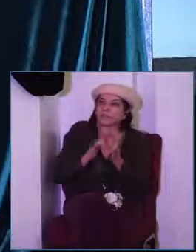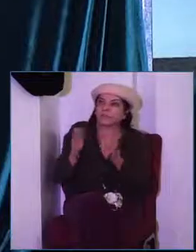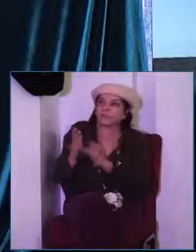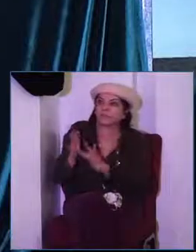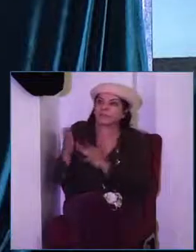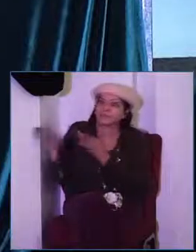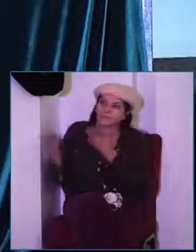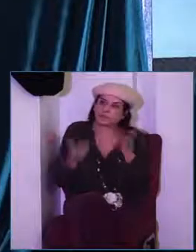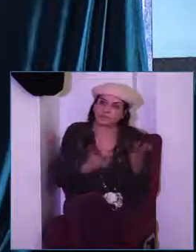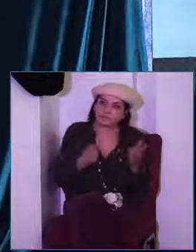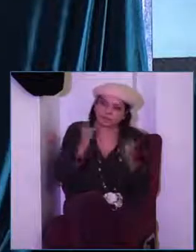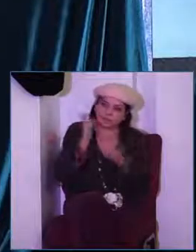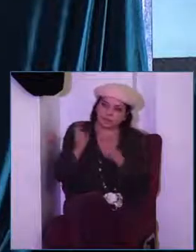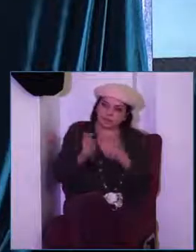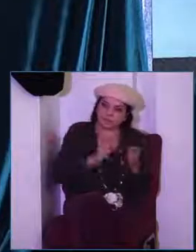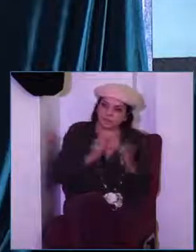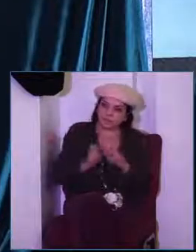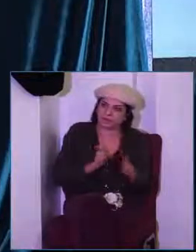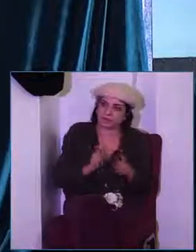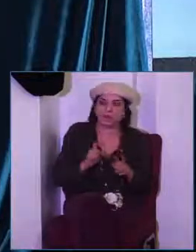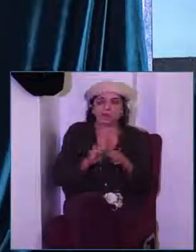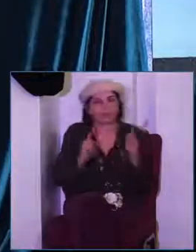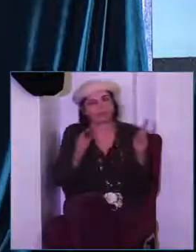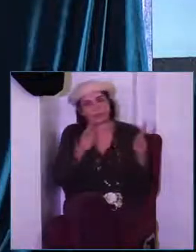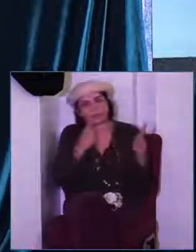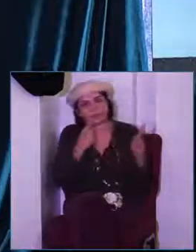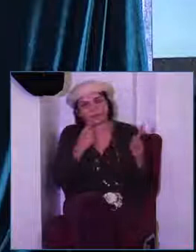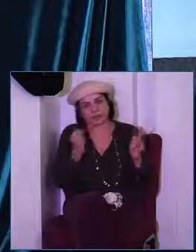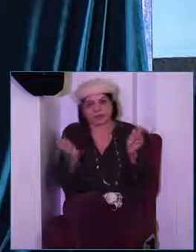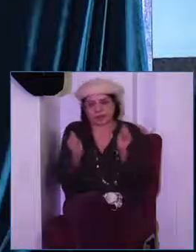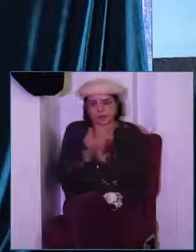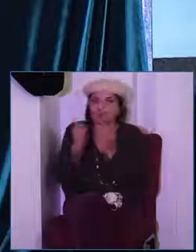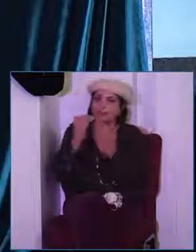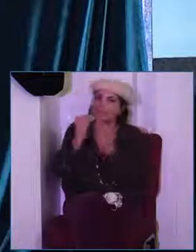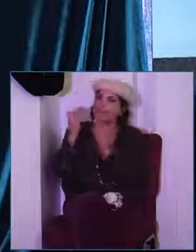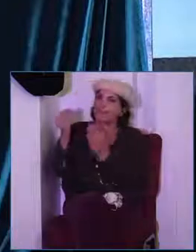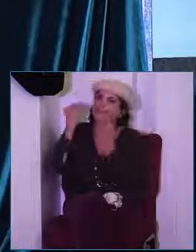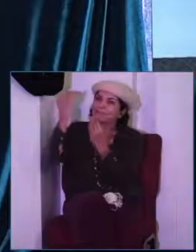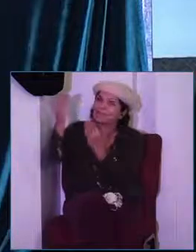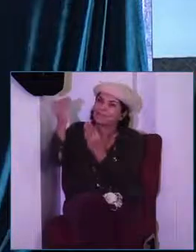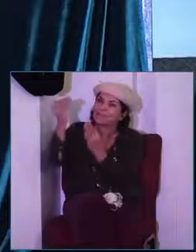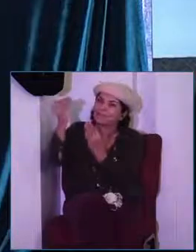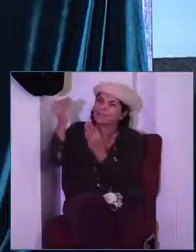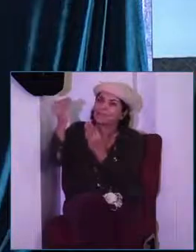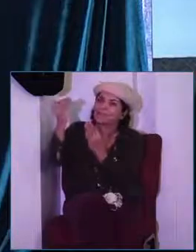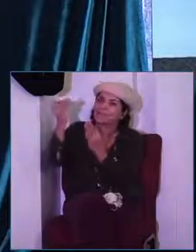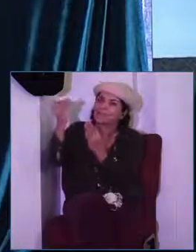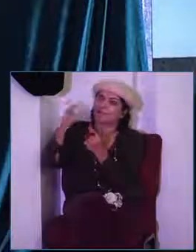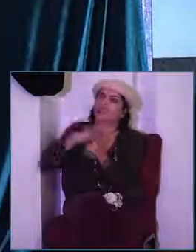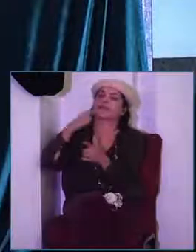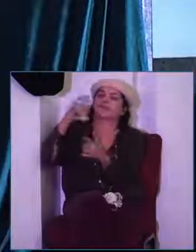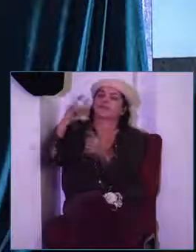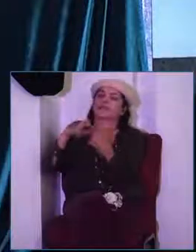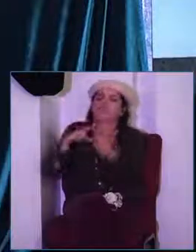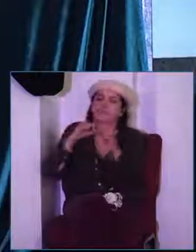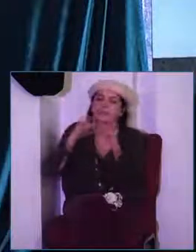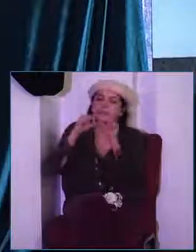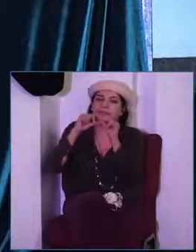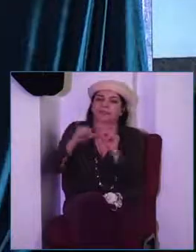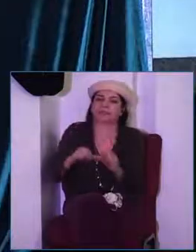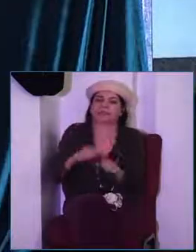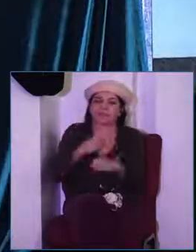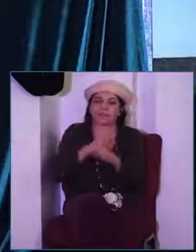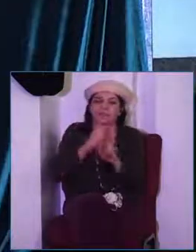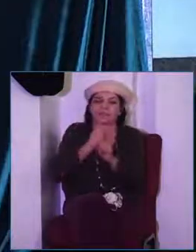know, bring me the gifts. Bring me the gifts. But it says with thanksgiving. And then continue to make